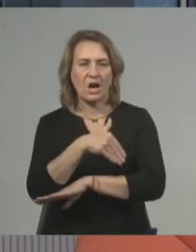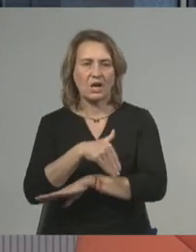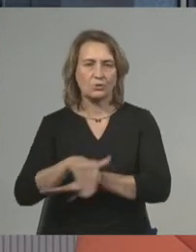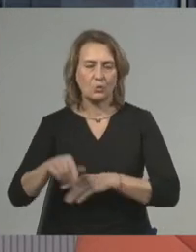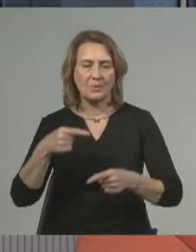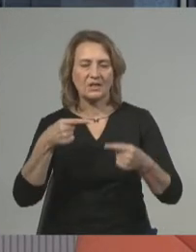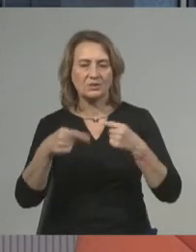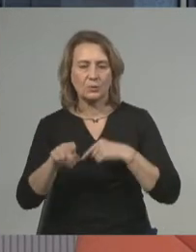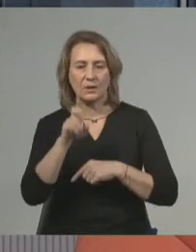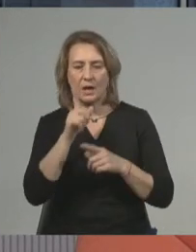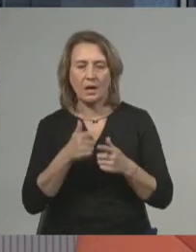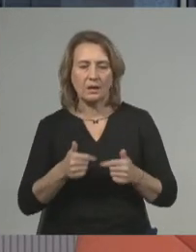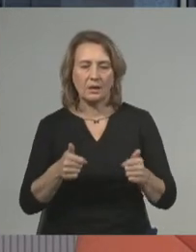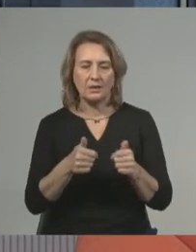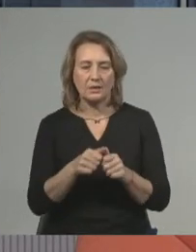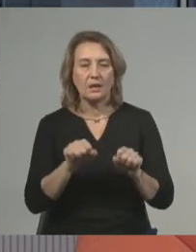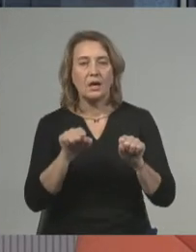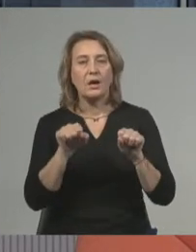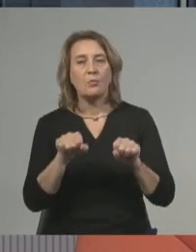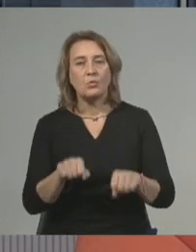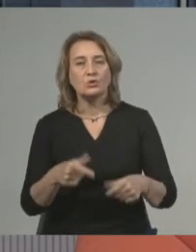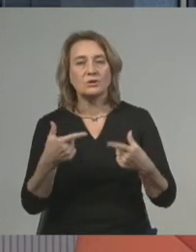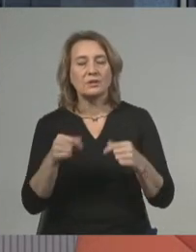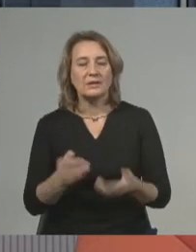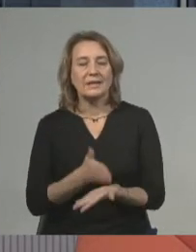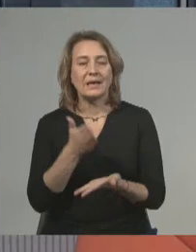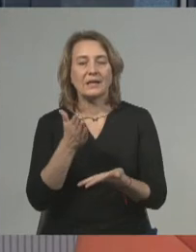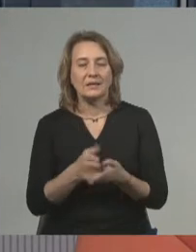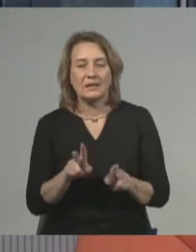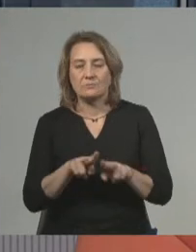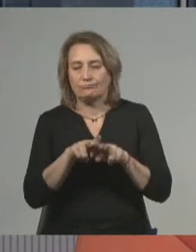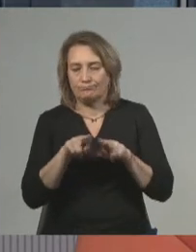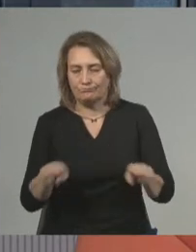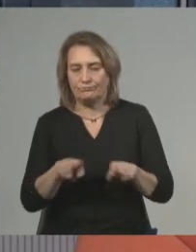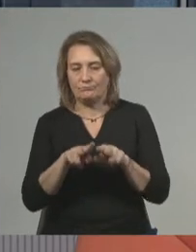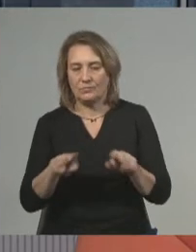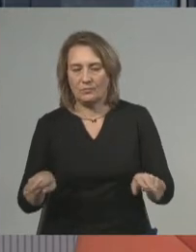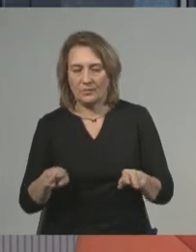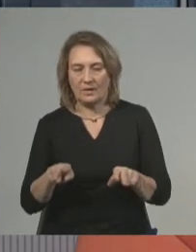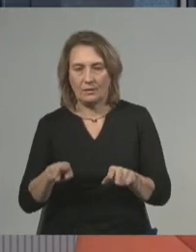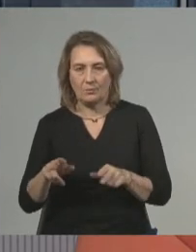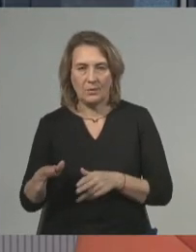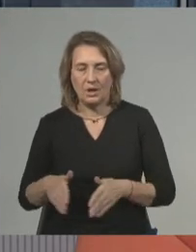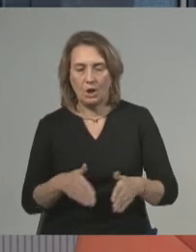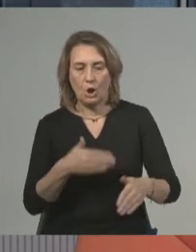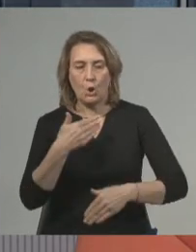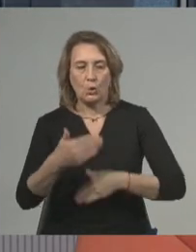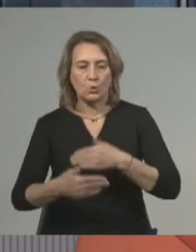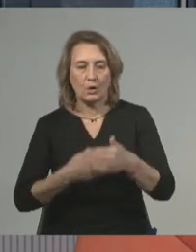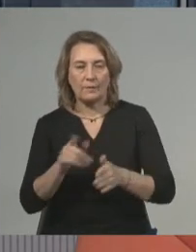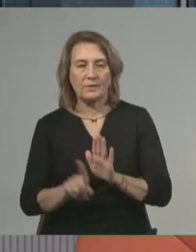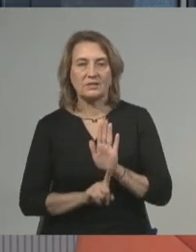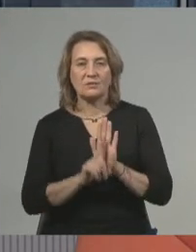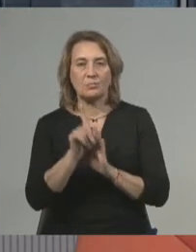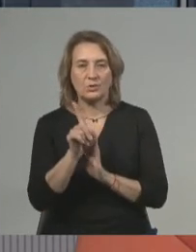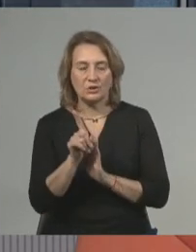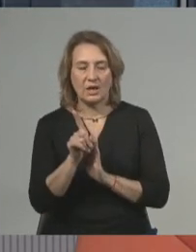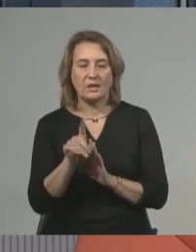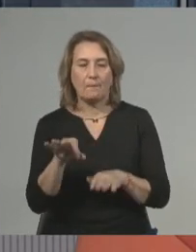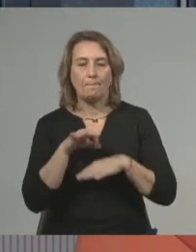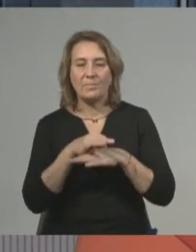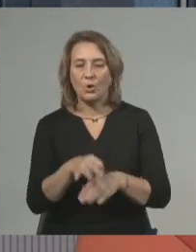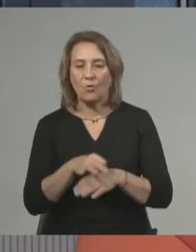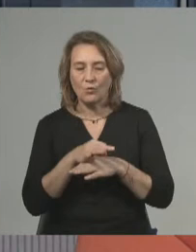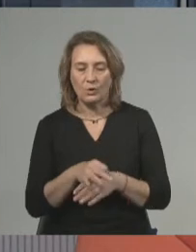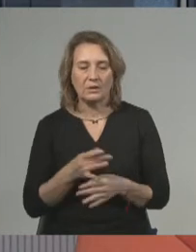issues with the far right to start having some of those complicated discussions that also also don't just deal with the far-right but deal with